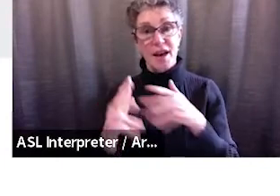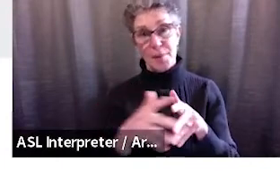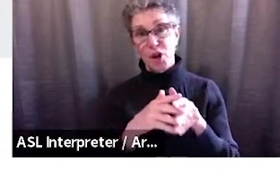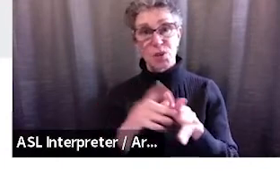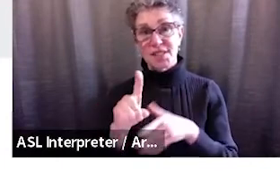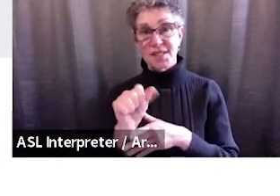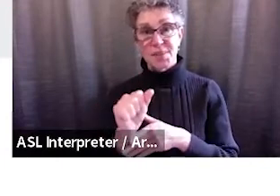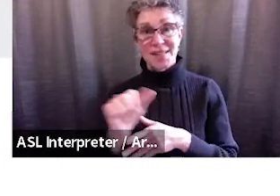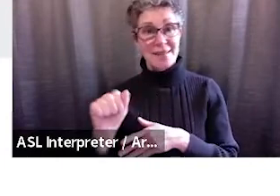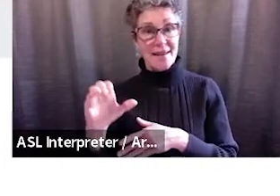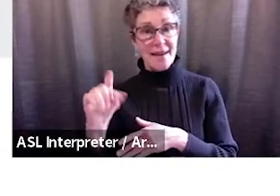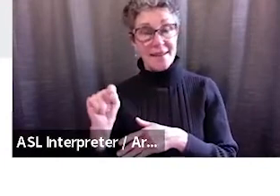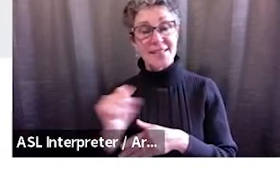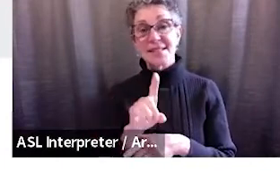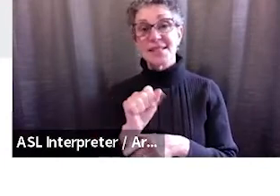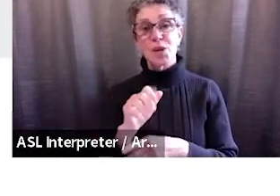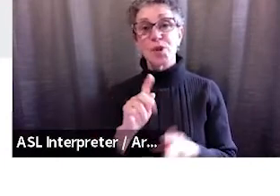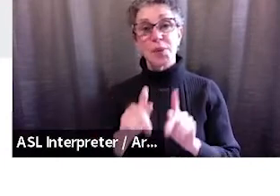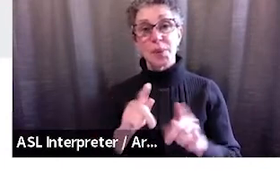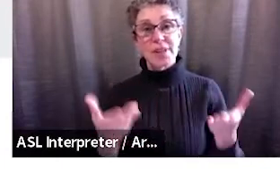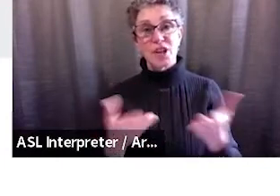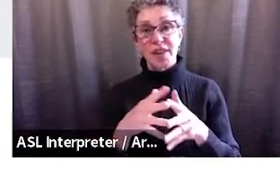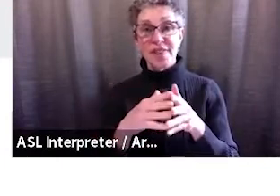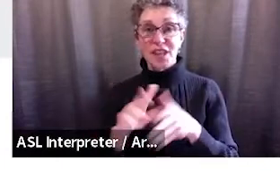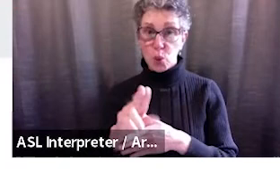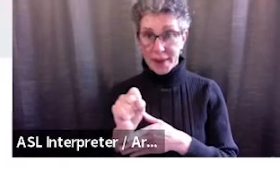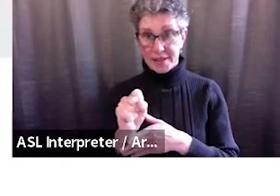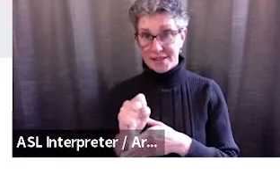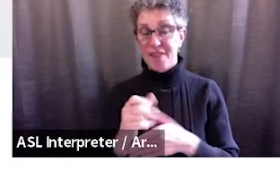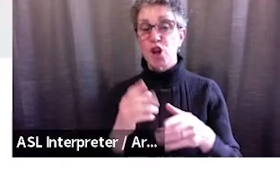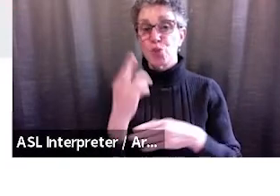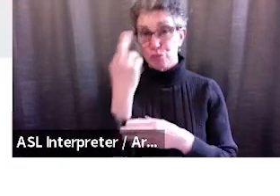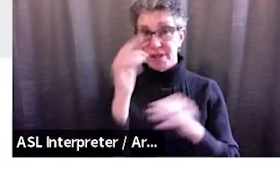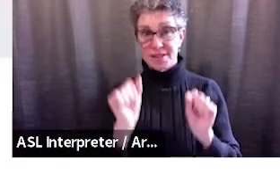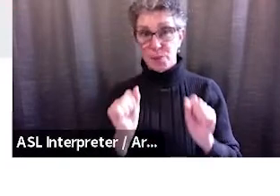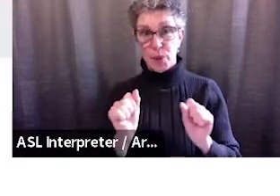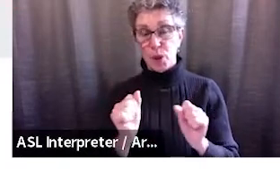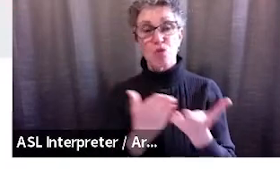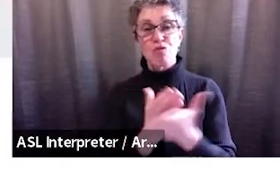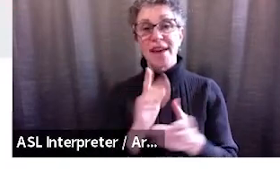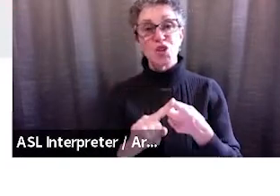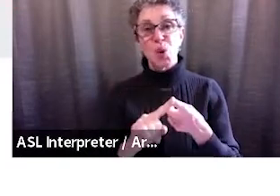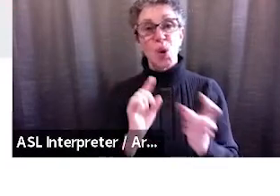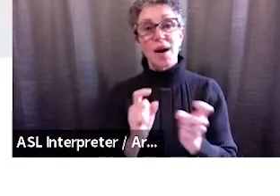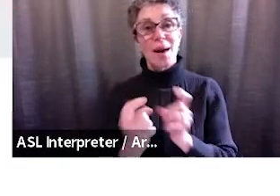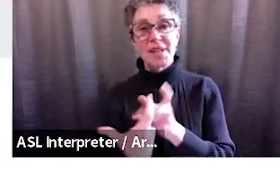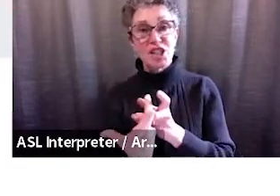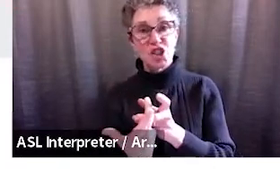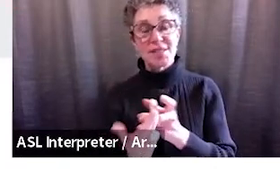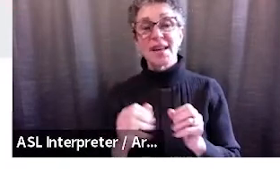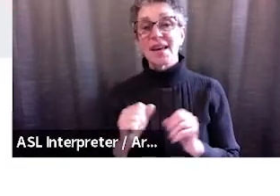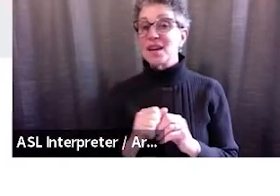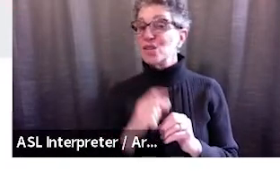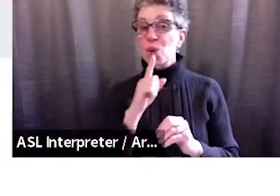Act, disabled people in the US have legal rights to reasonable accommodations and adaptations. So addressing barriers is